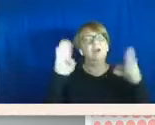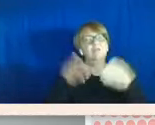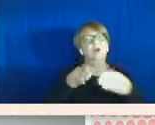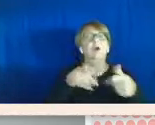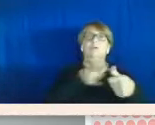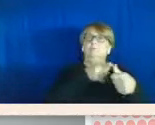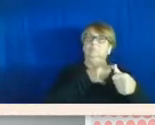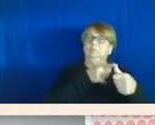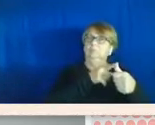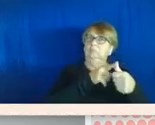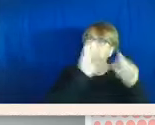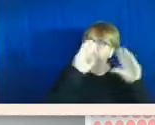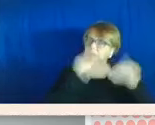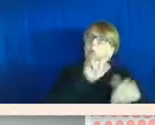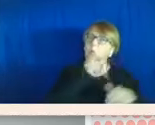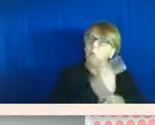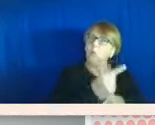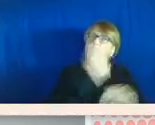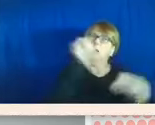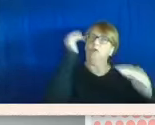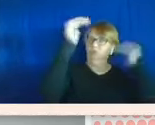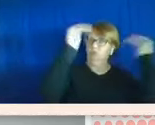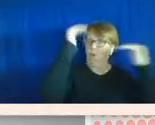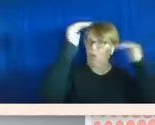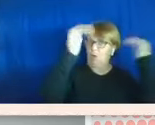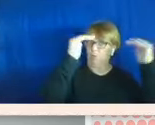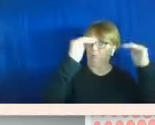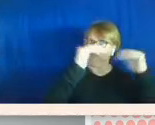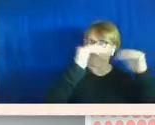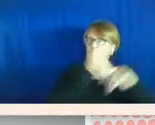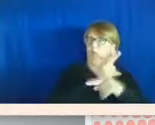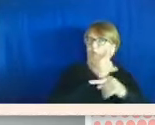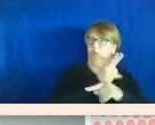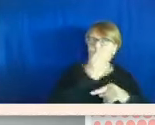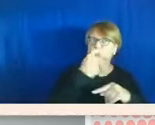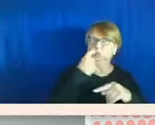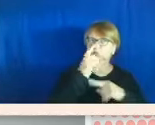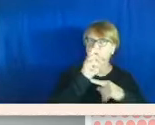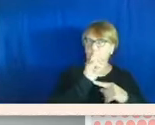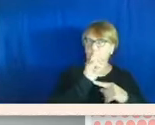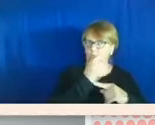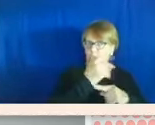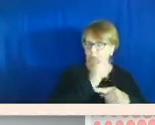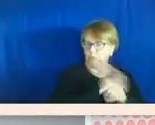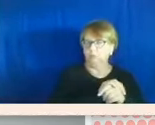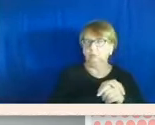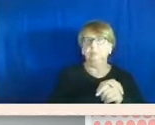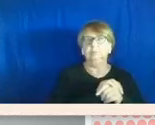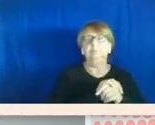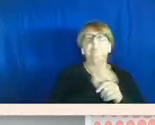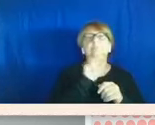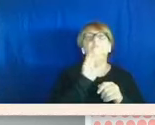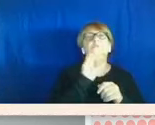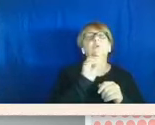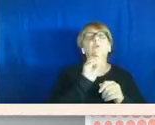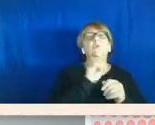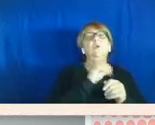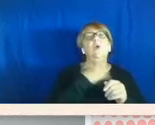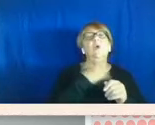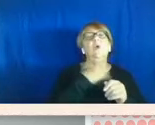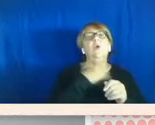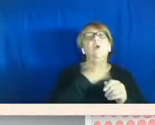on adult substance use individuals. So we have people in all of our